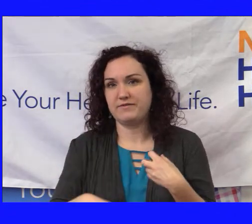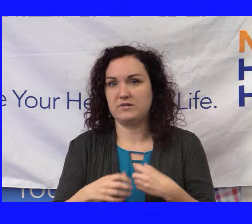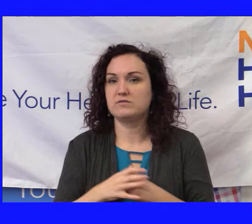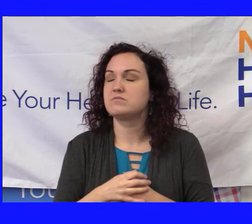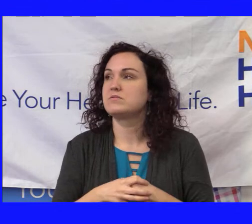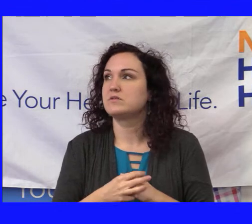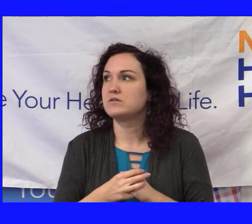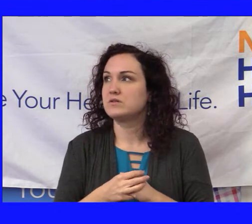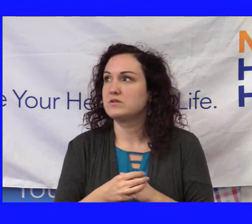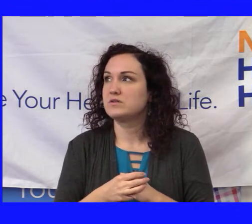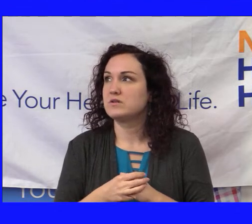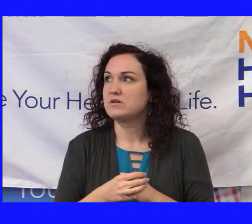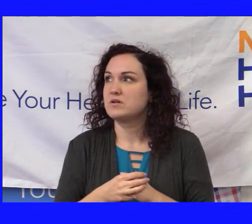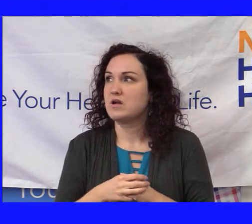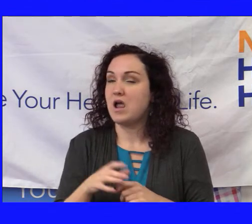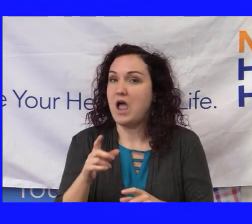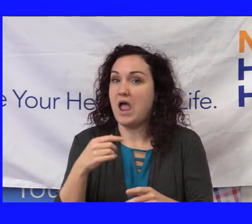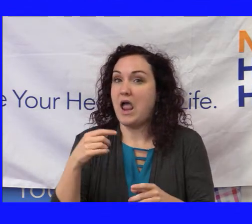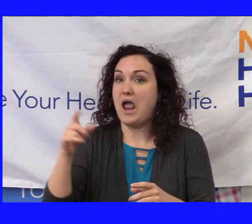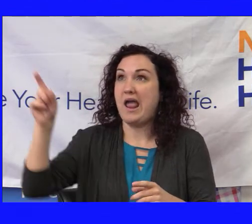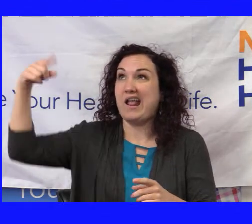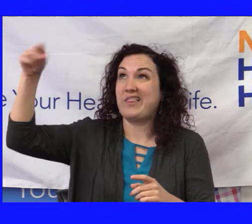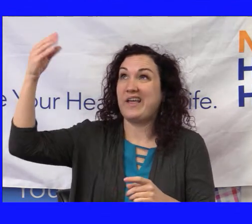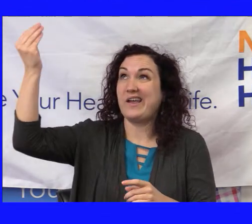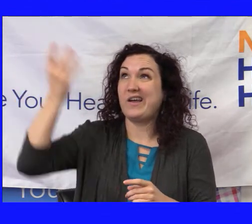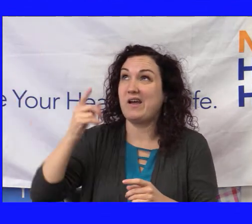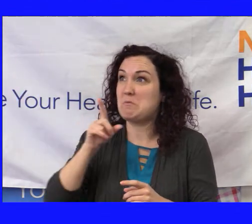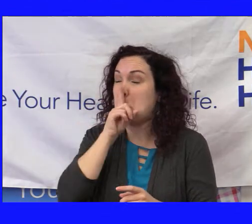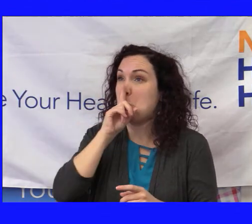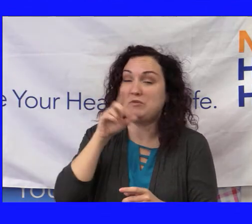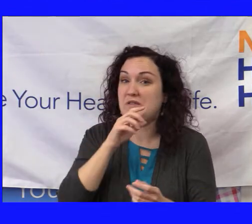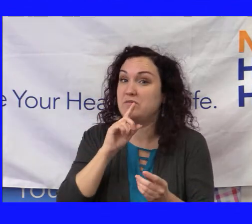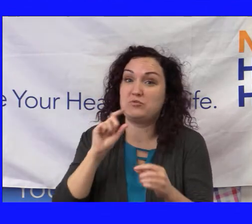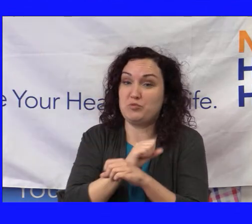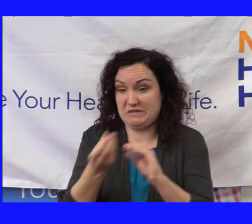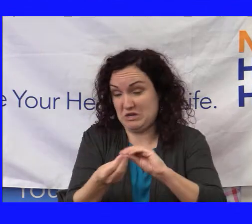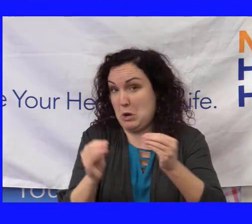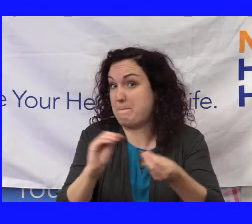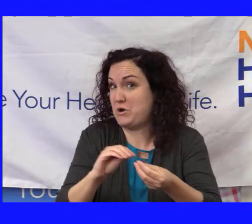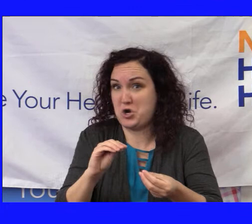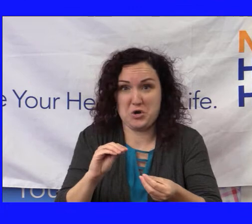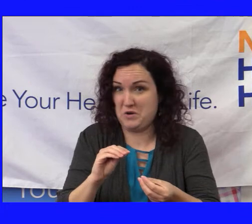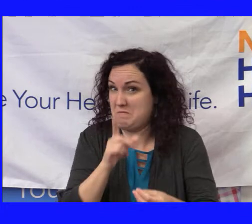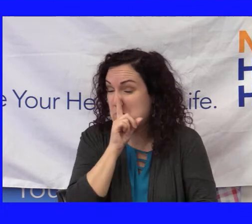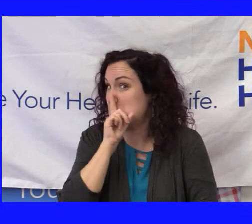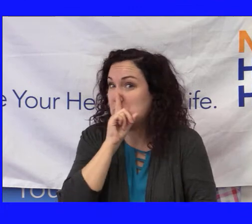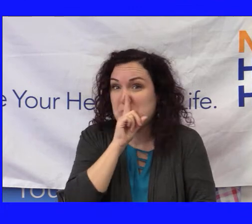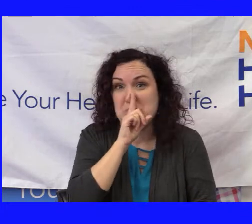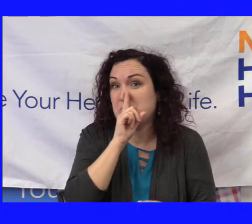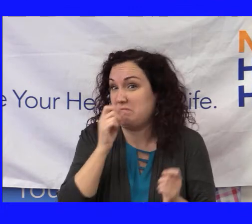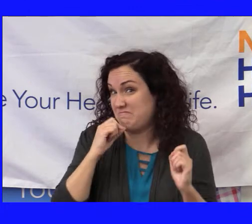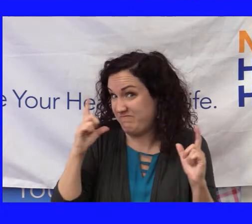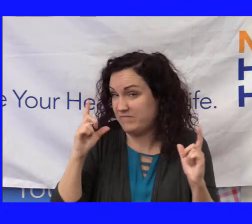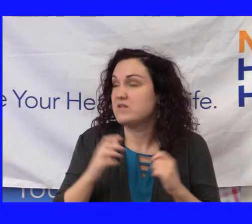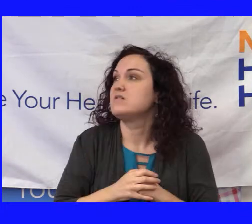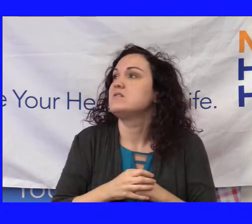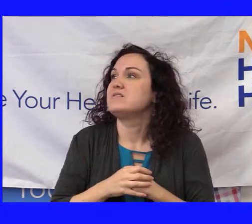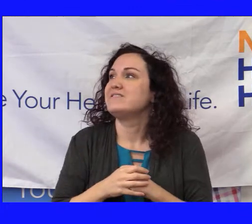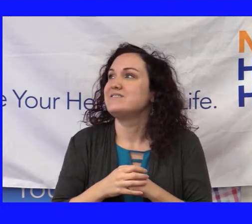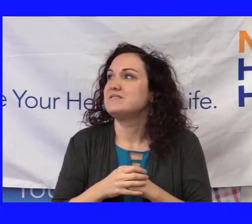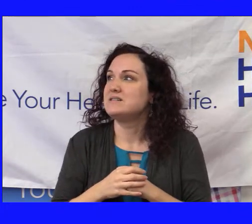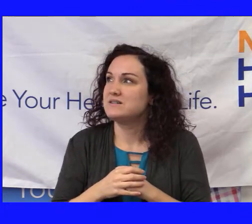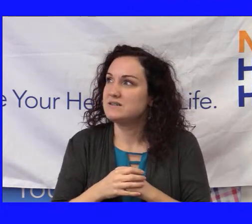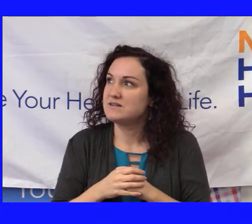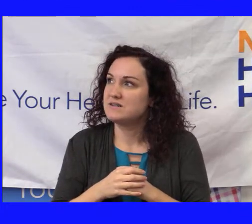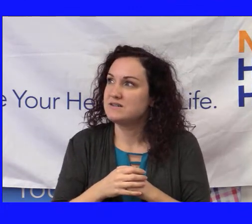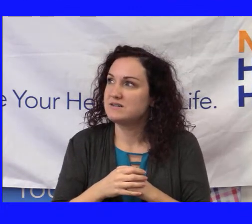actually was told not to actually say the actual amount of time it takes because it's too embarrassing. But the fact is, we